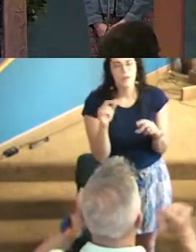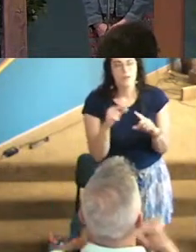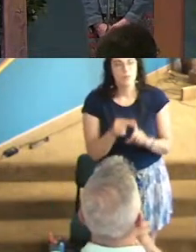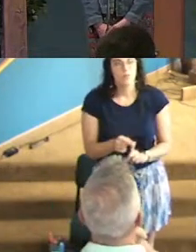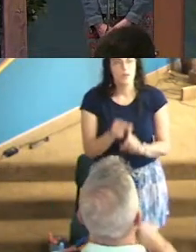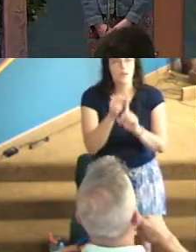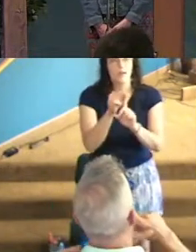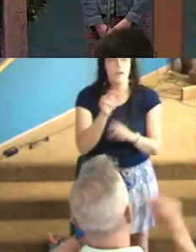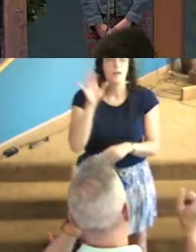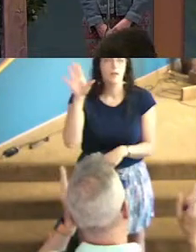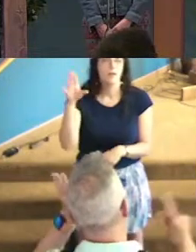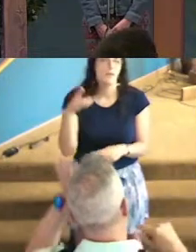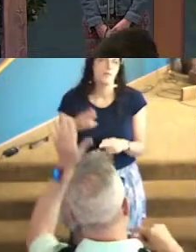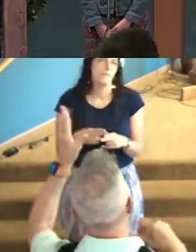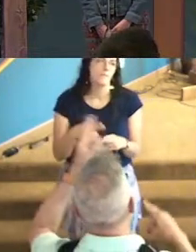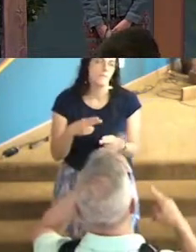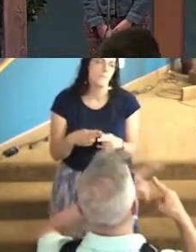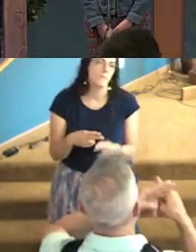but your